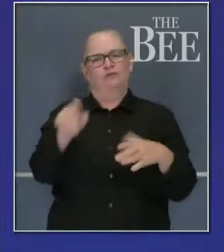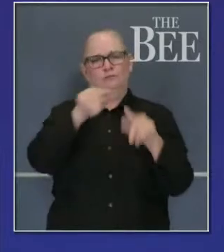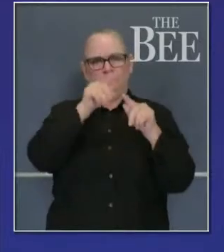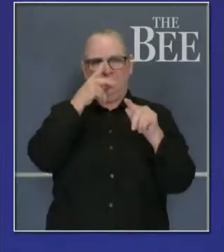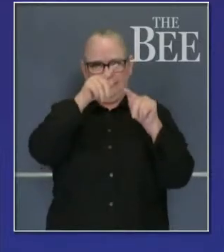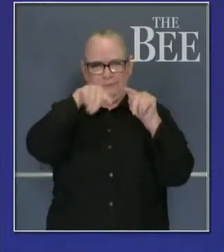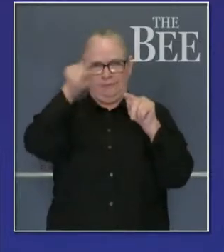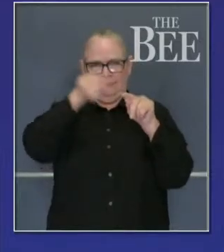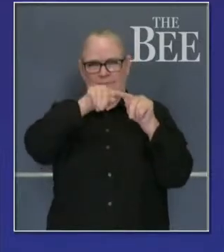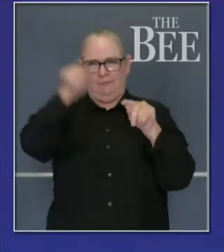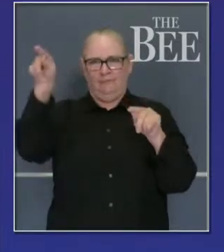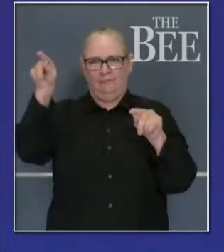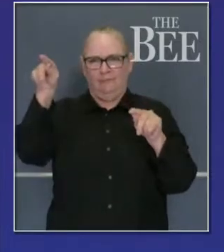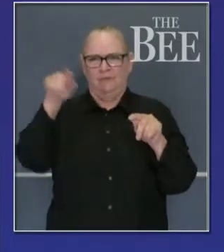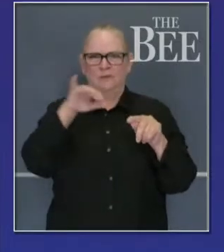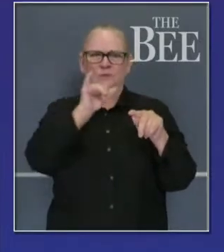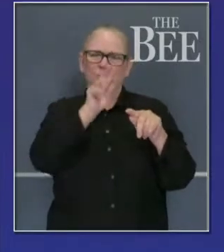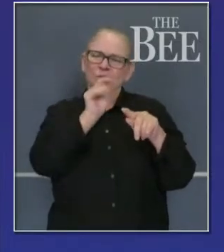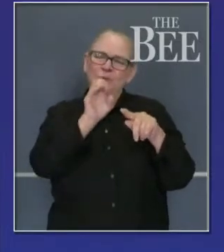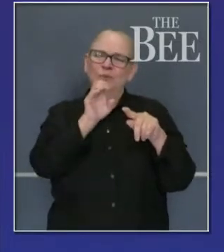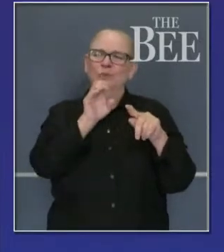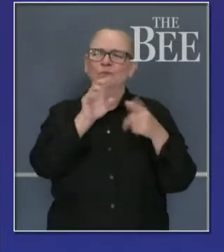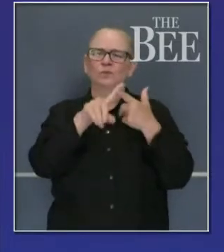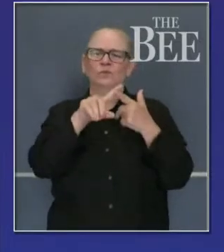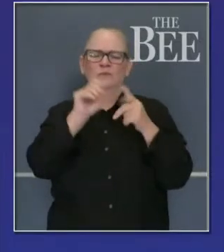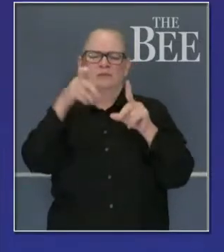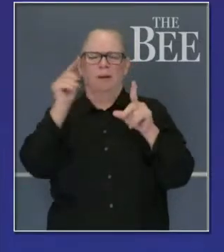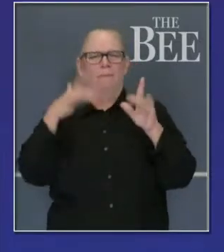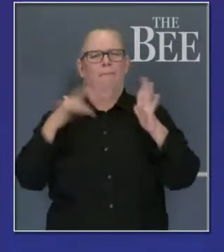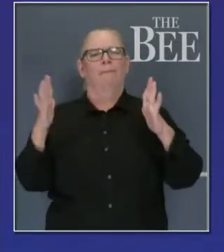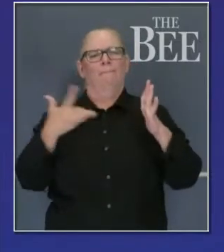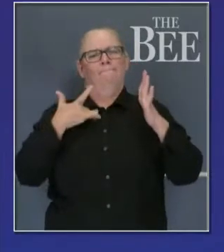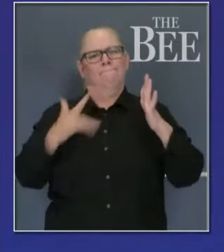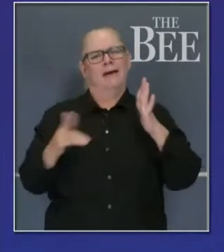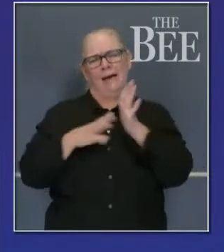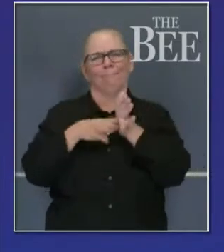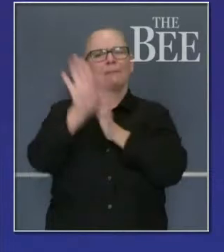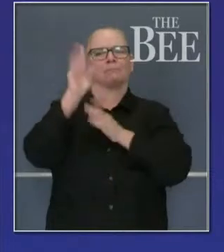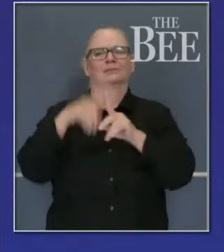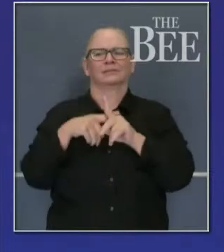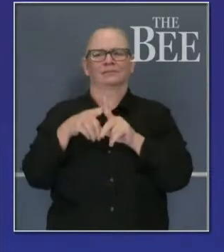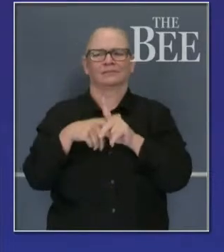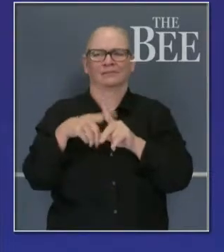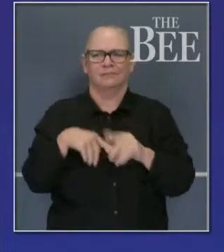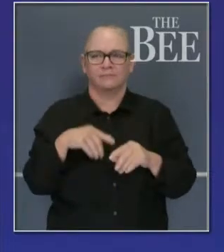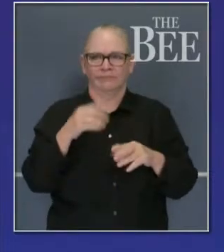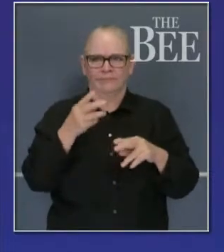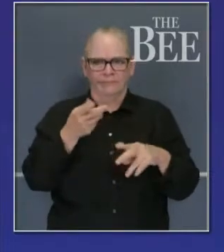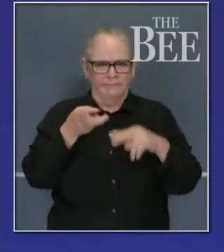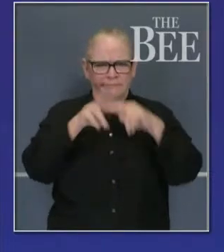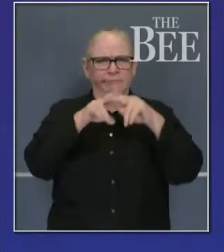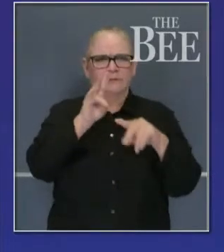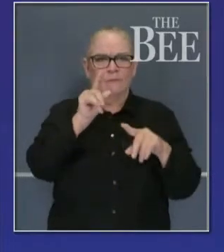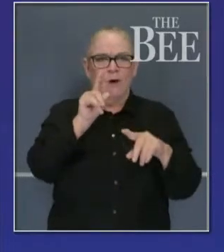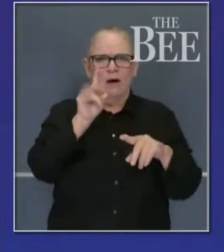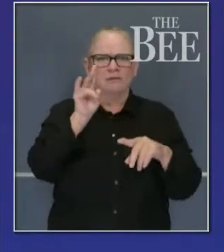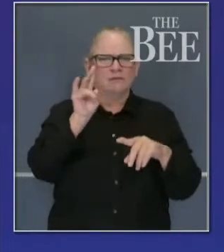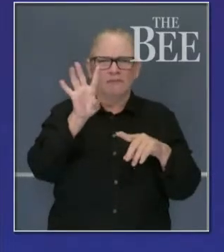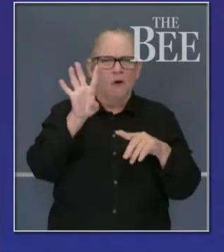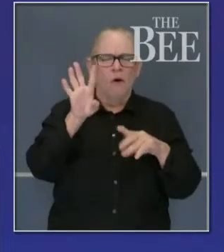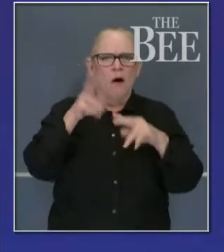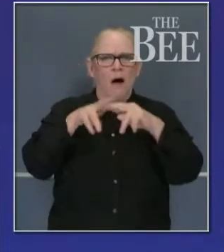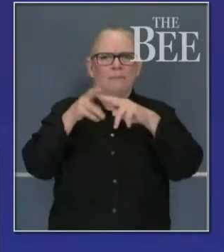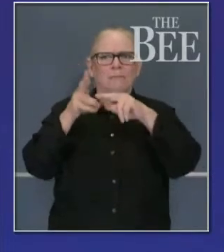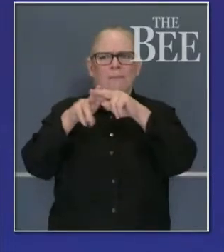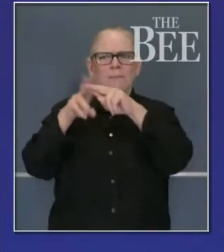state of California increase from roughly 71 degrees to about 74 degrees. While that may not seem significant,